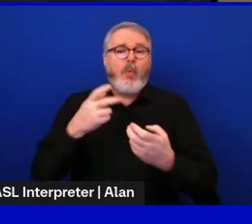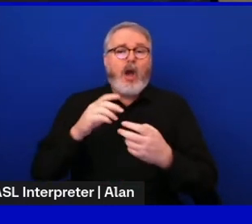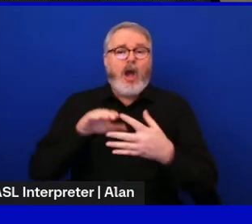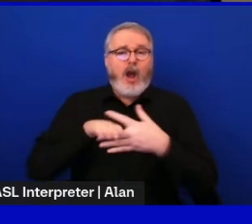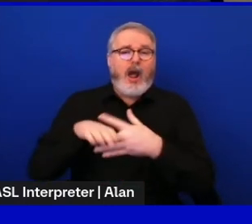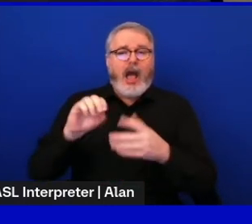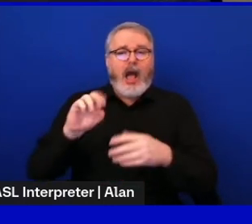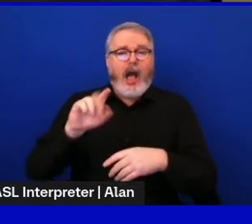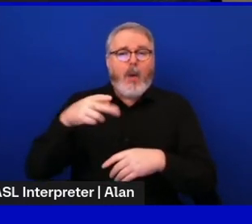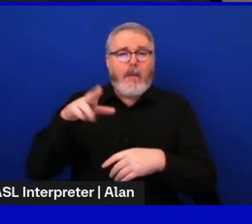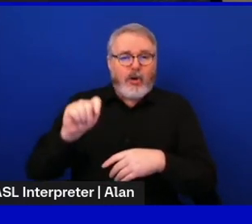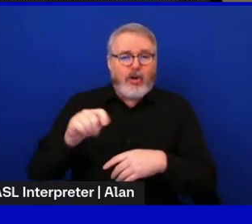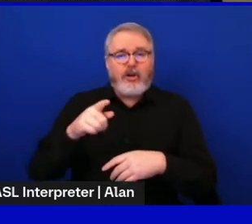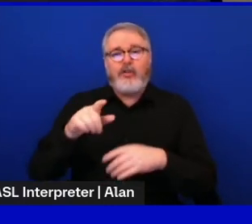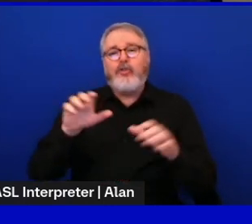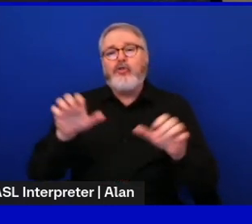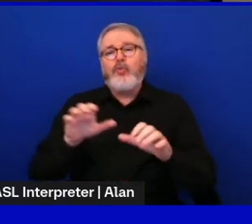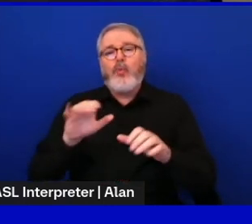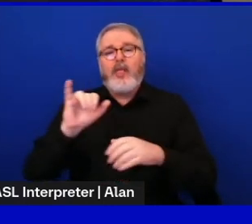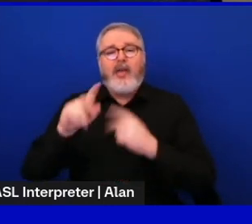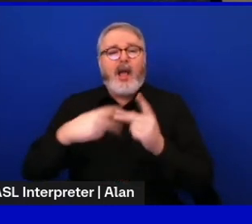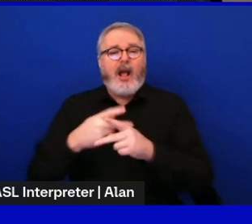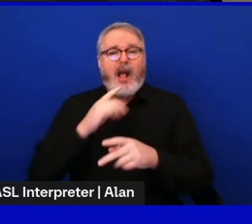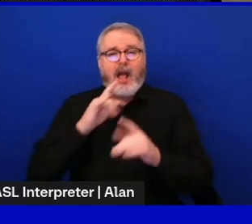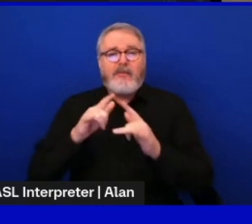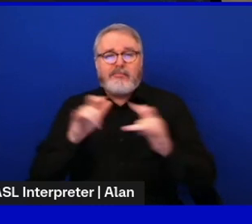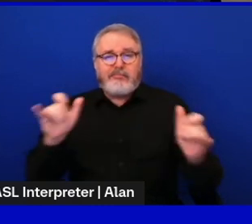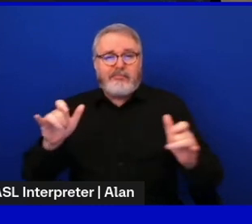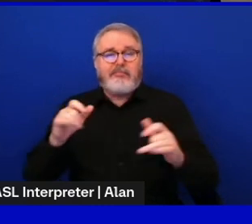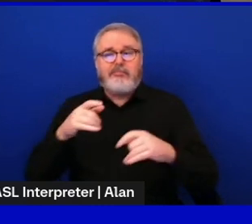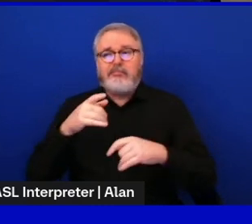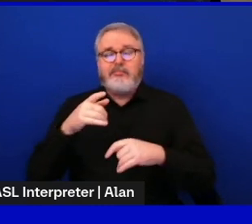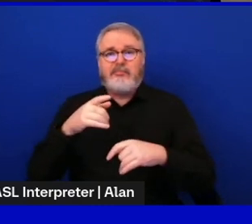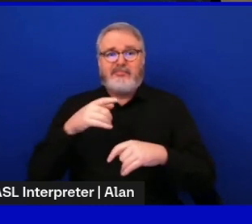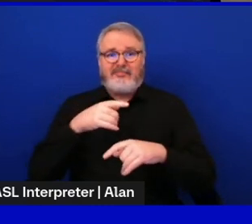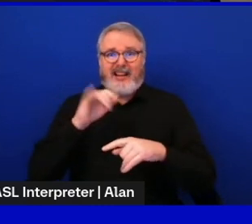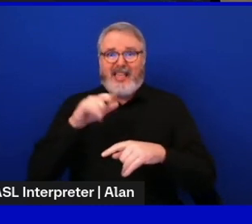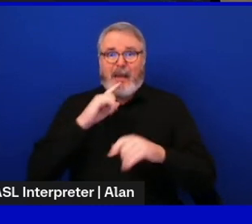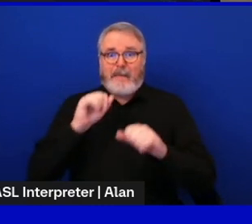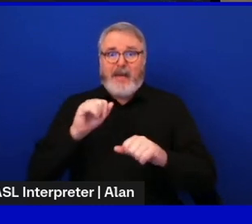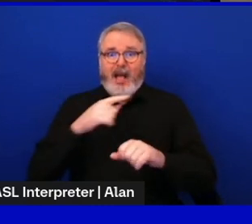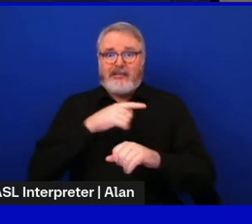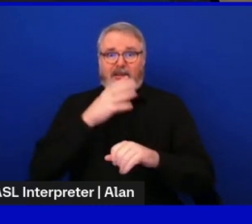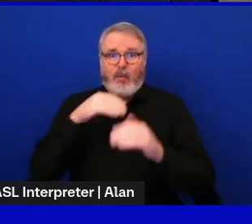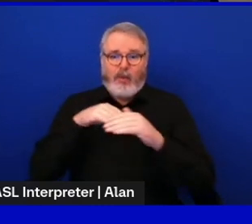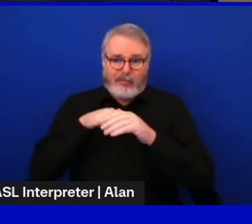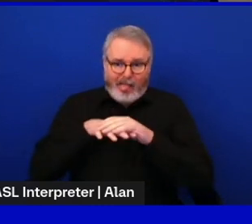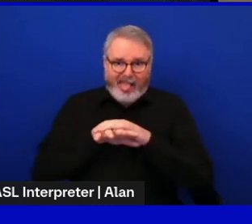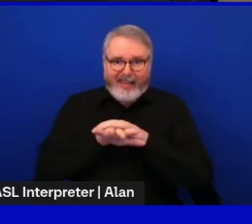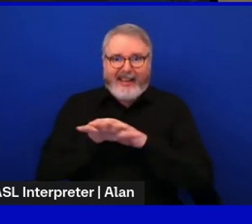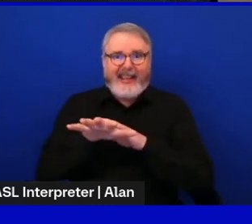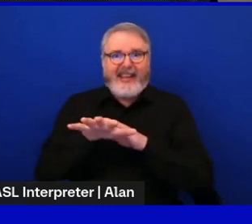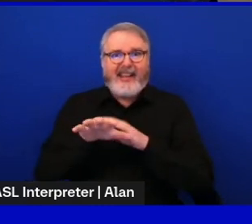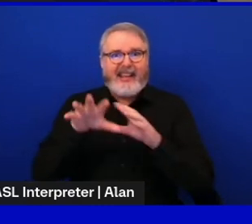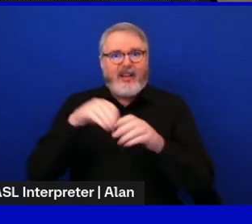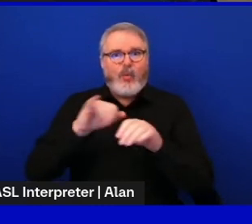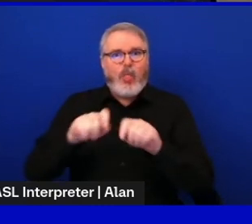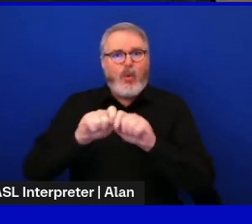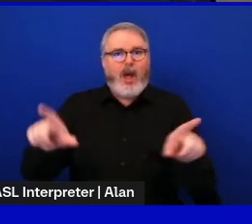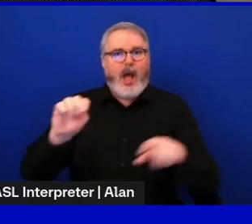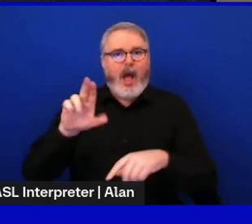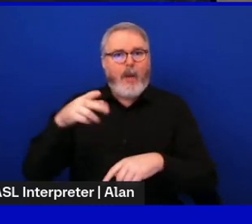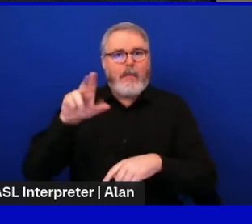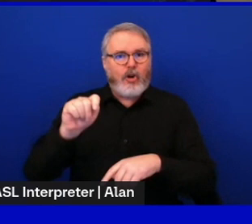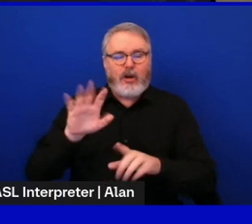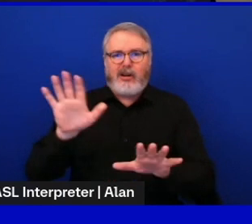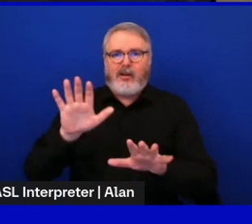execution planning and applies, sometimes those can be leaked into the outputs of the platform, and you need to make sure that those are kind of